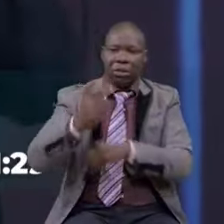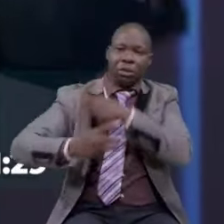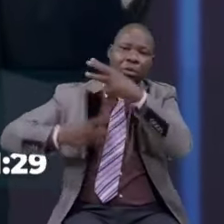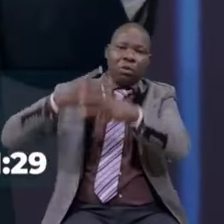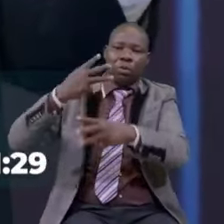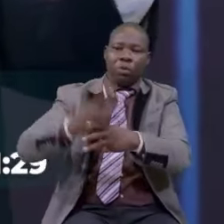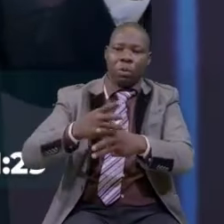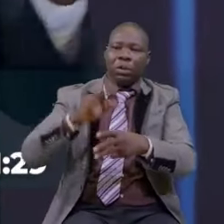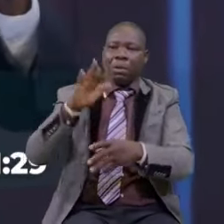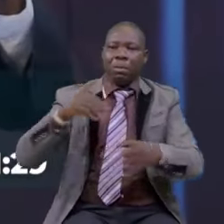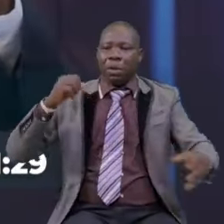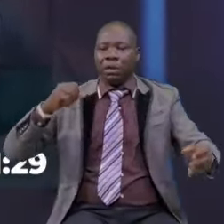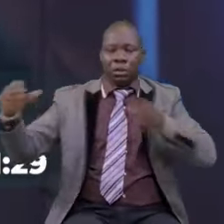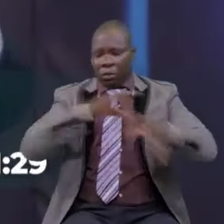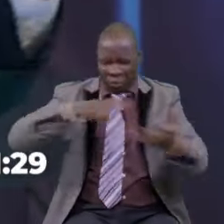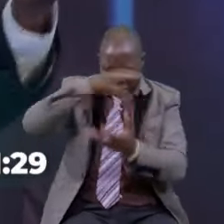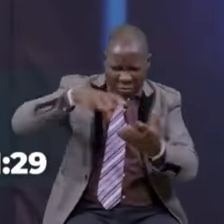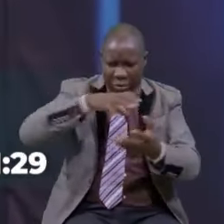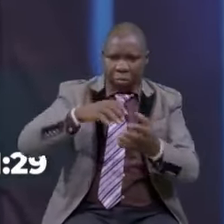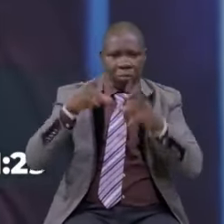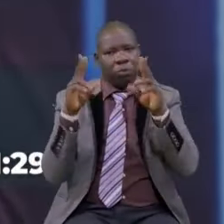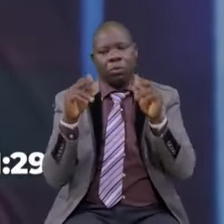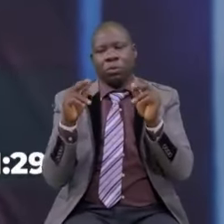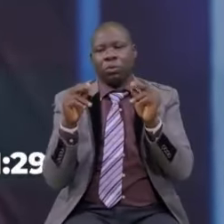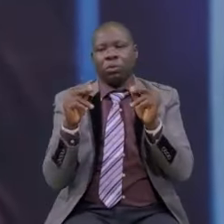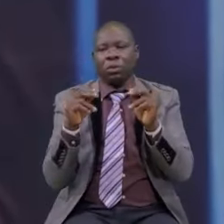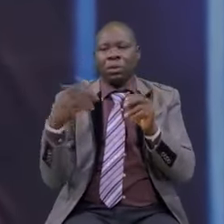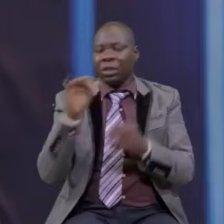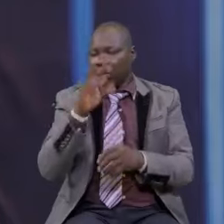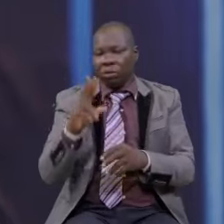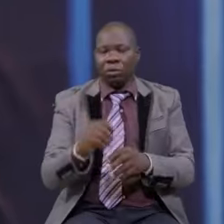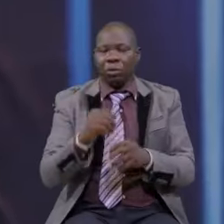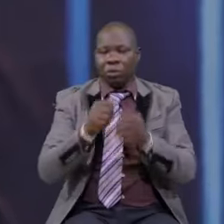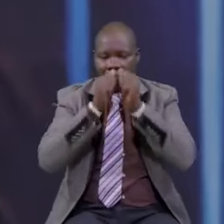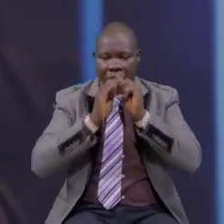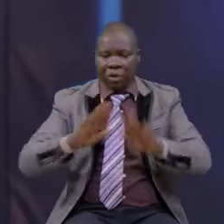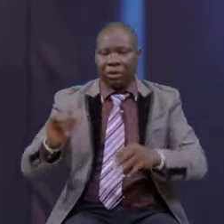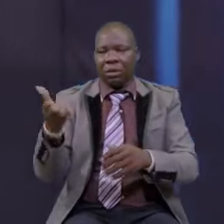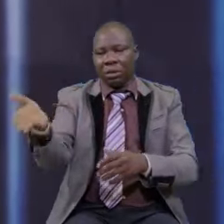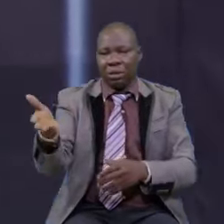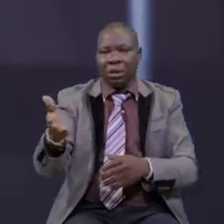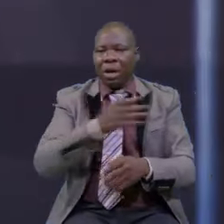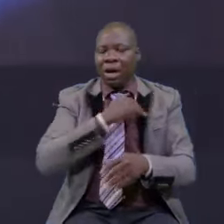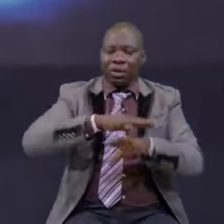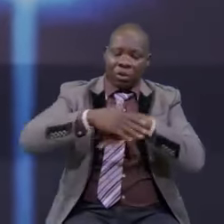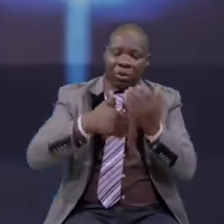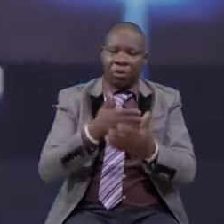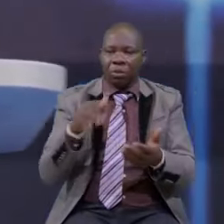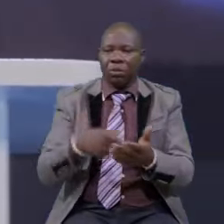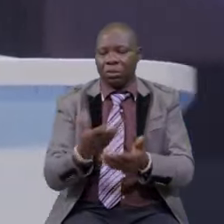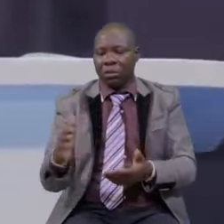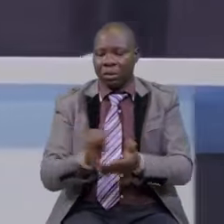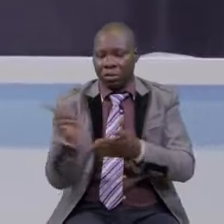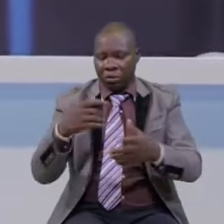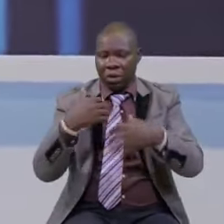by storm. There's no blessing there. And all those things you get, taking the world